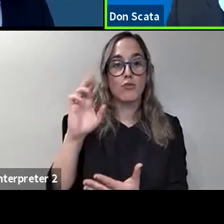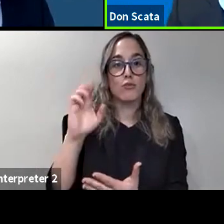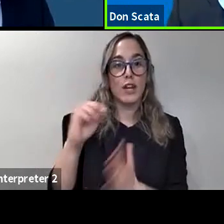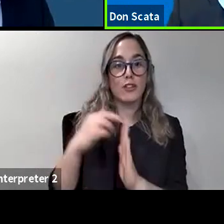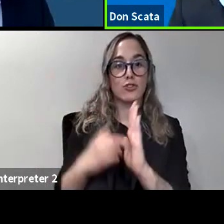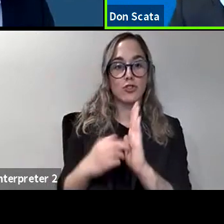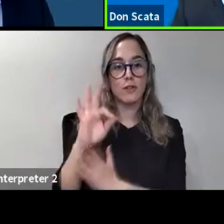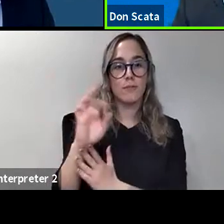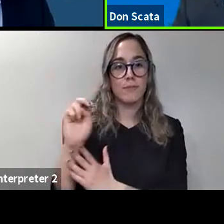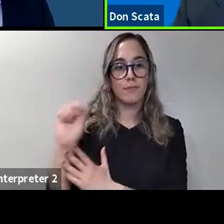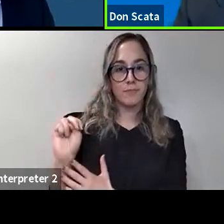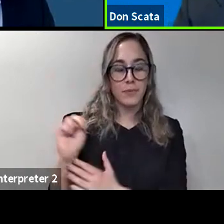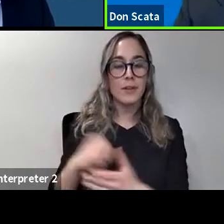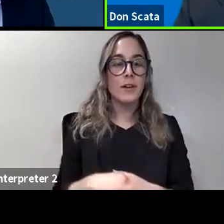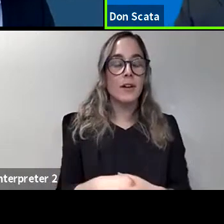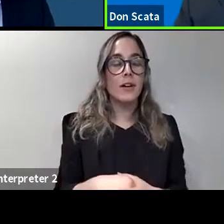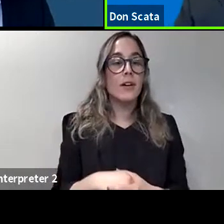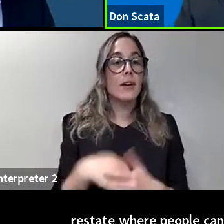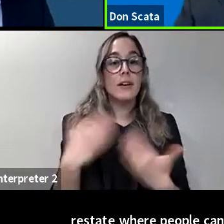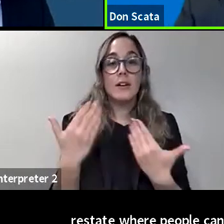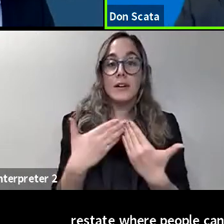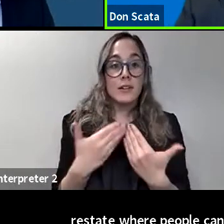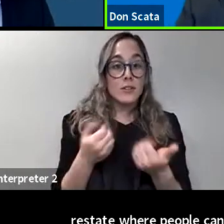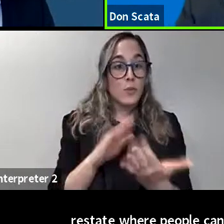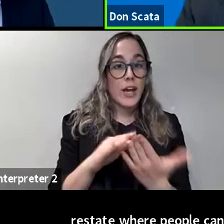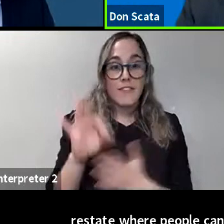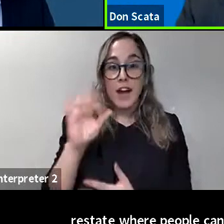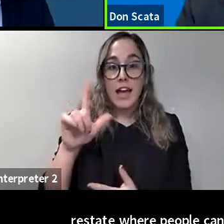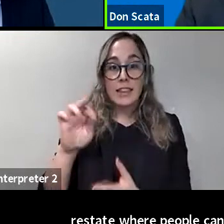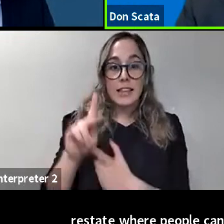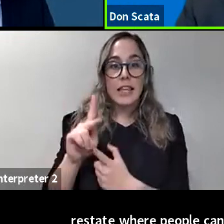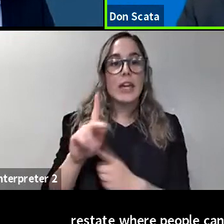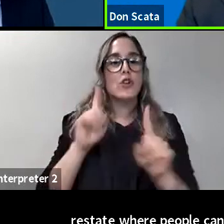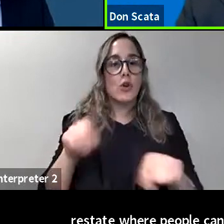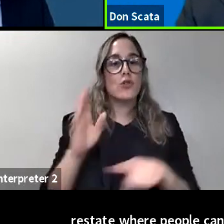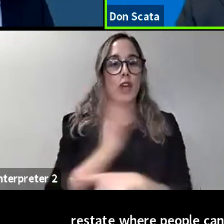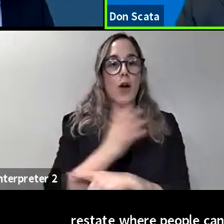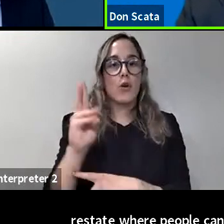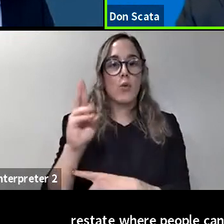Absolutely. The easiest way to find the link is to go to our website,